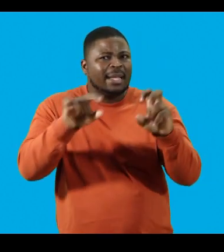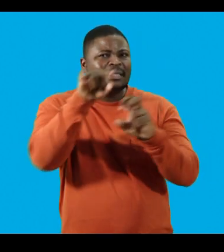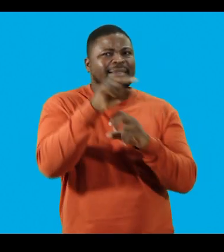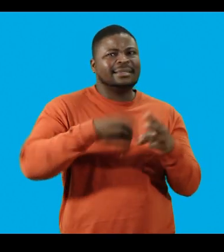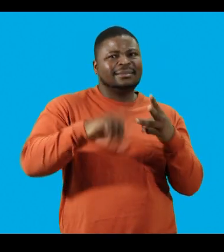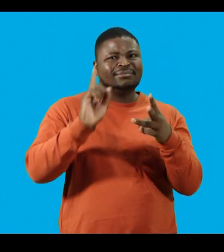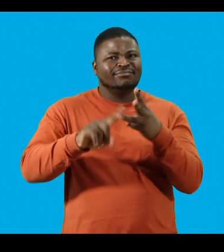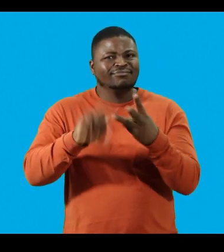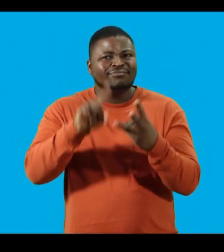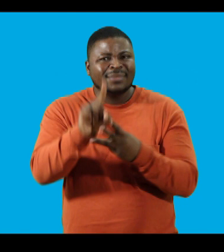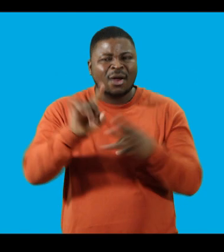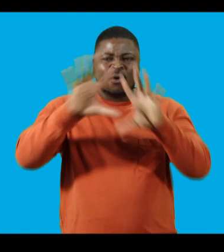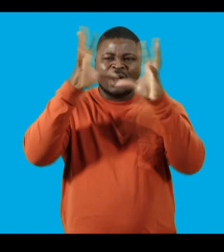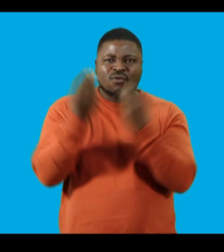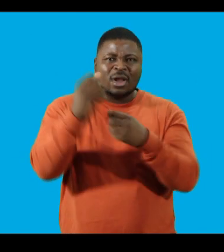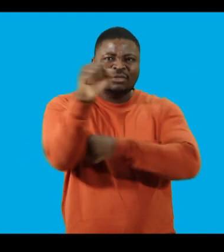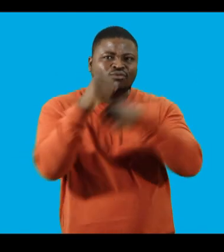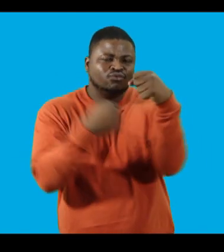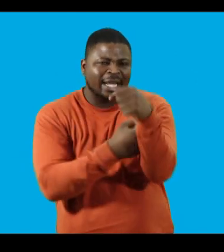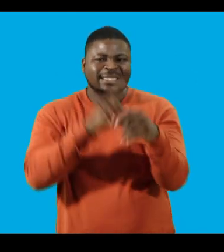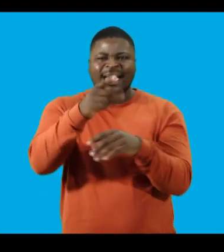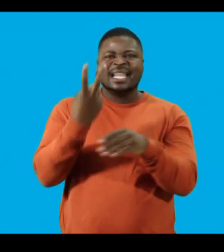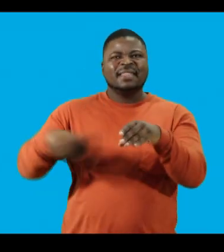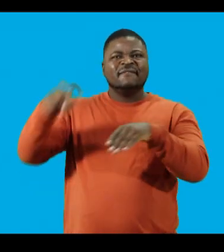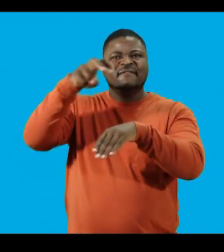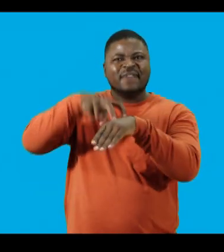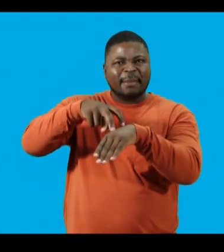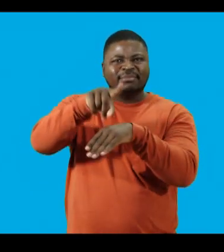structure, and the taxonomy, and the action verbs.